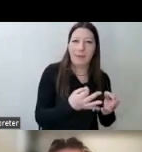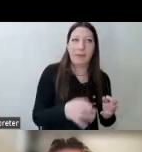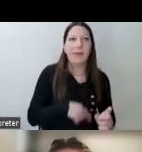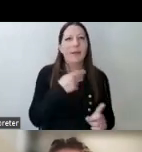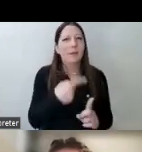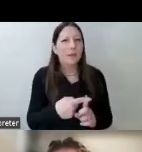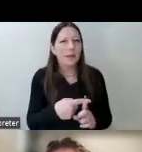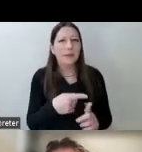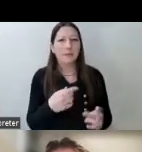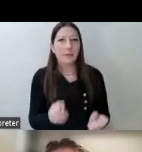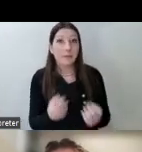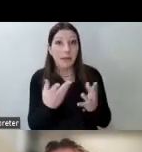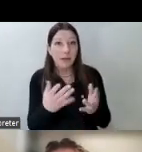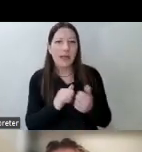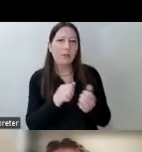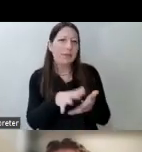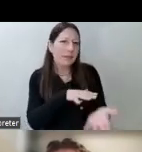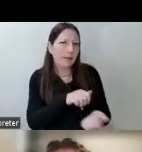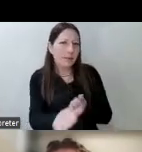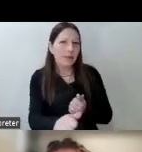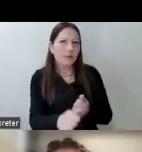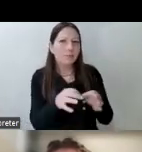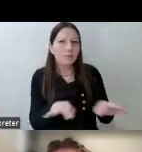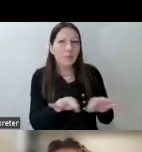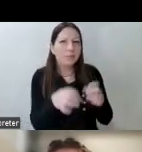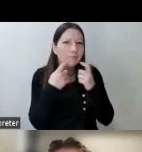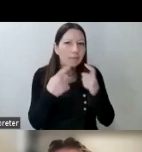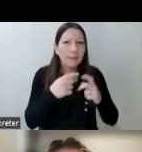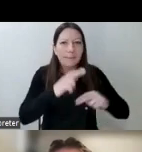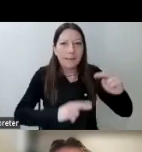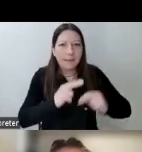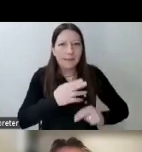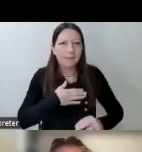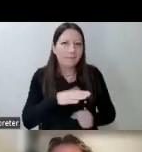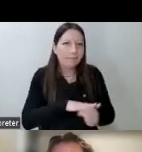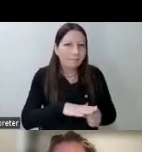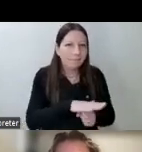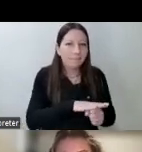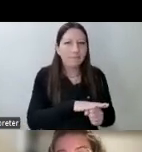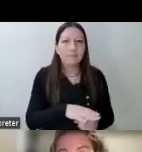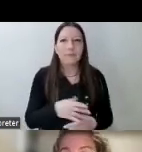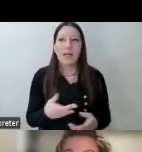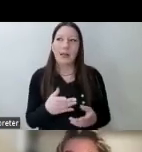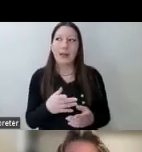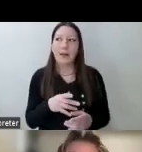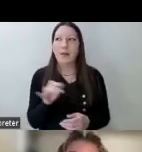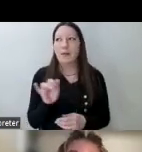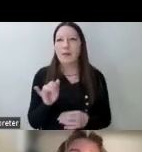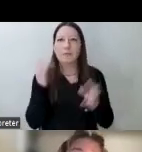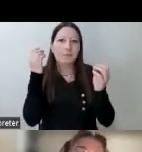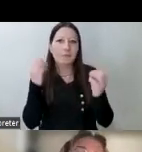and friends, and how wildfires in general have changed the way I and others are able to exist within this particular landscape.